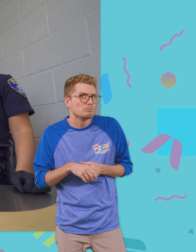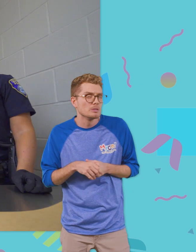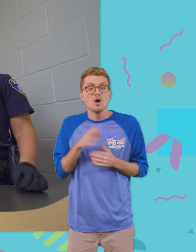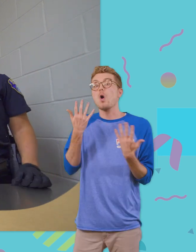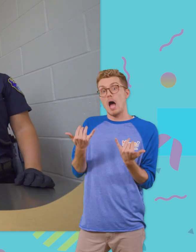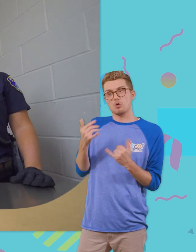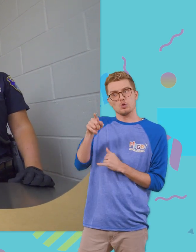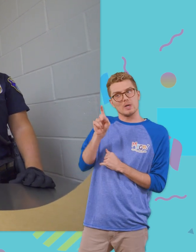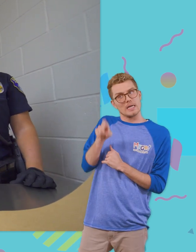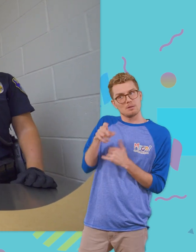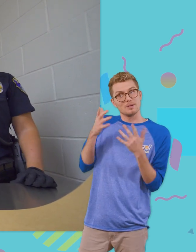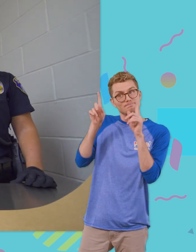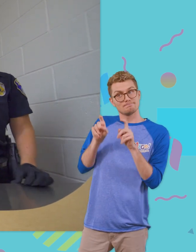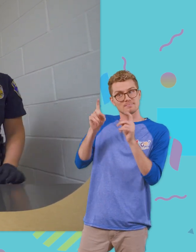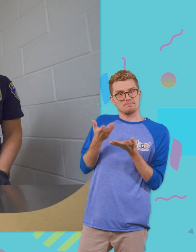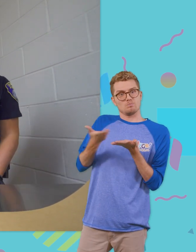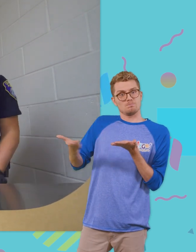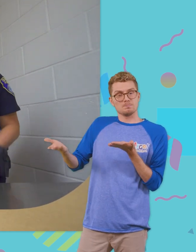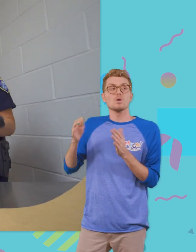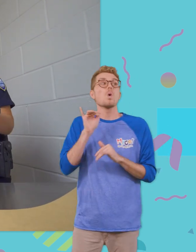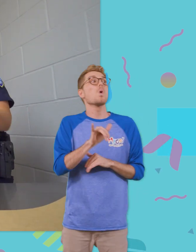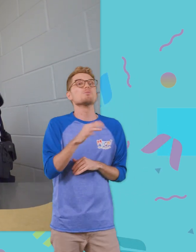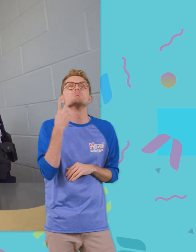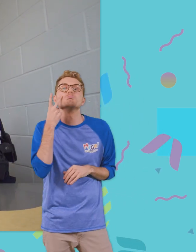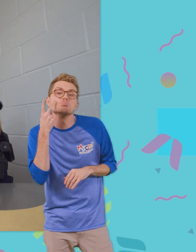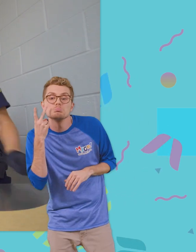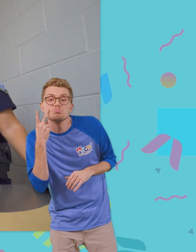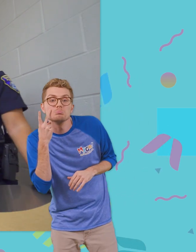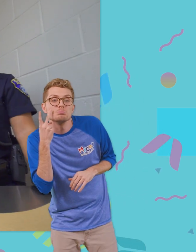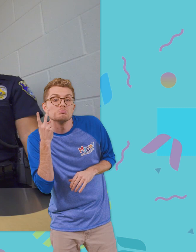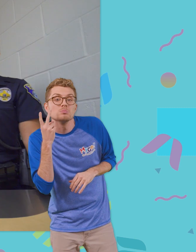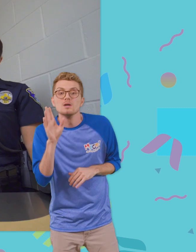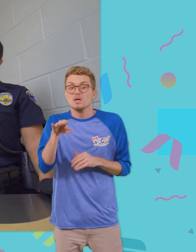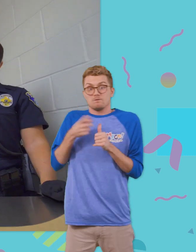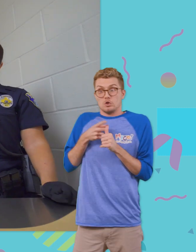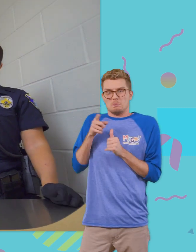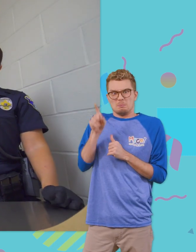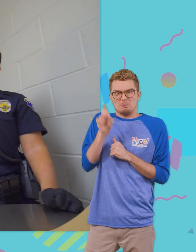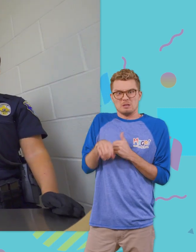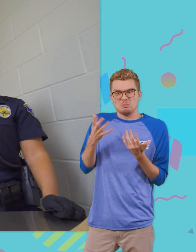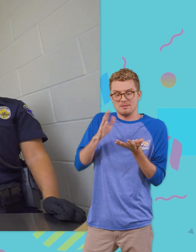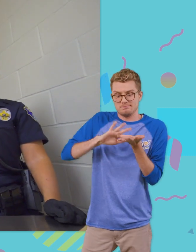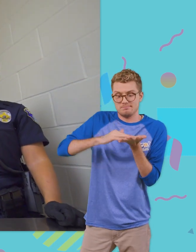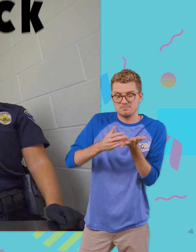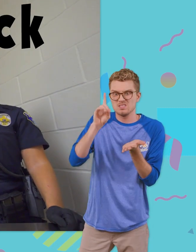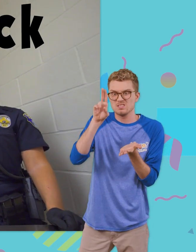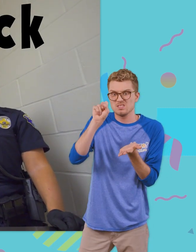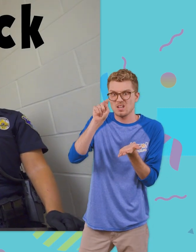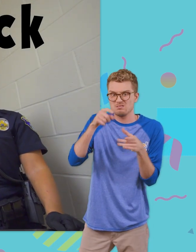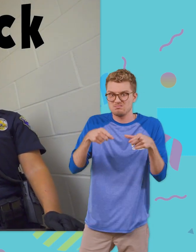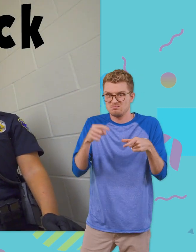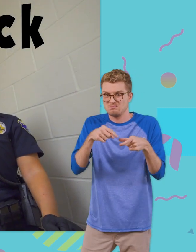gonna need some tools. Okay. See. First of all, you're gonna need your print dust. Ooh, look at that, print dust. It's the color